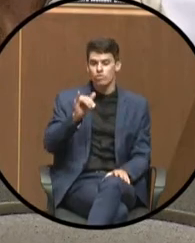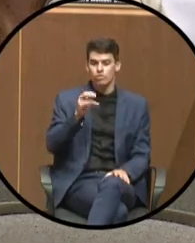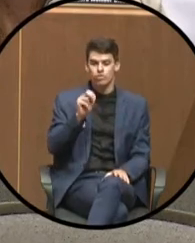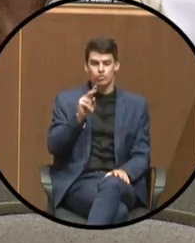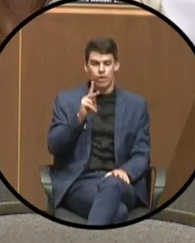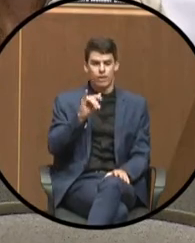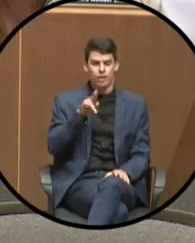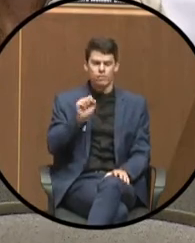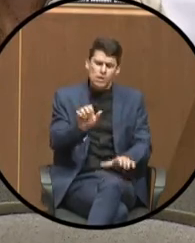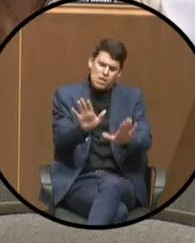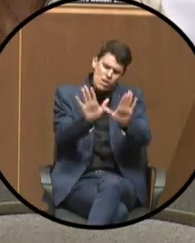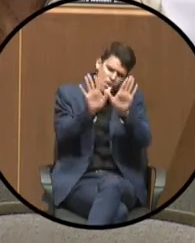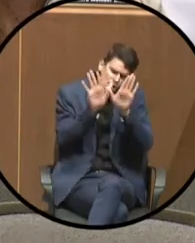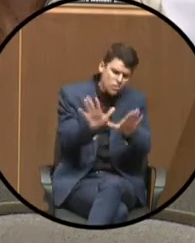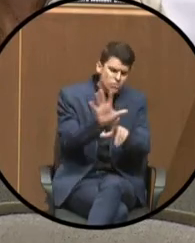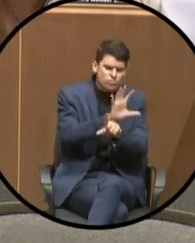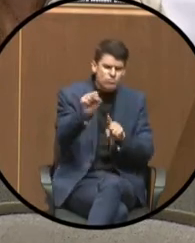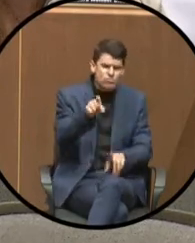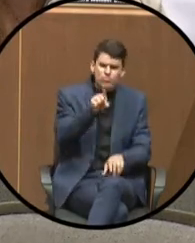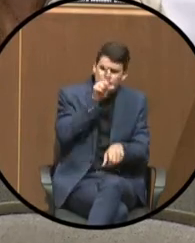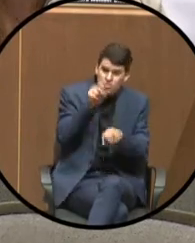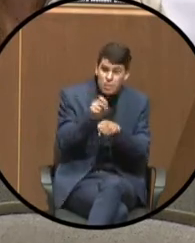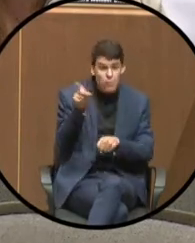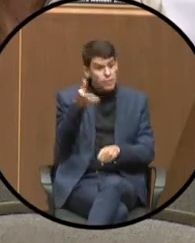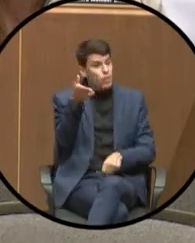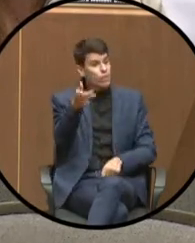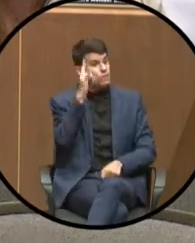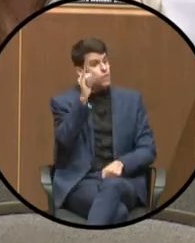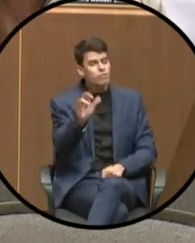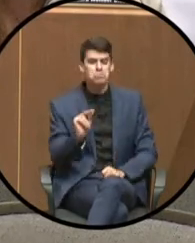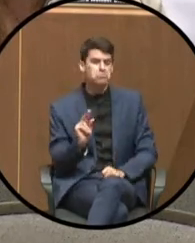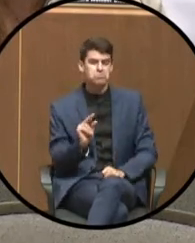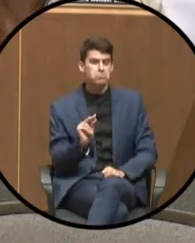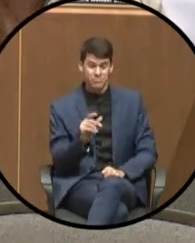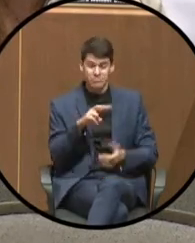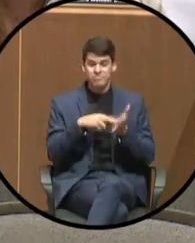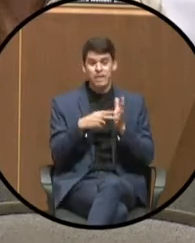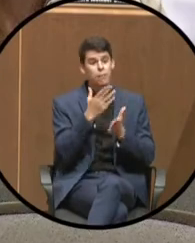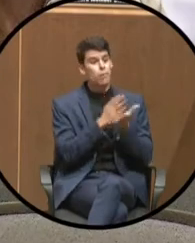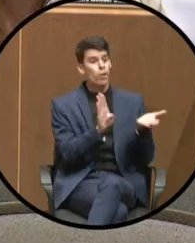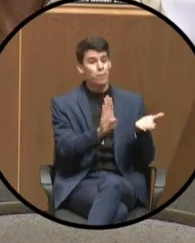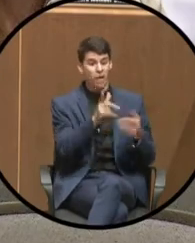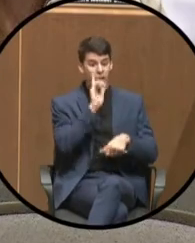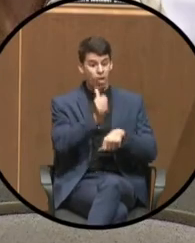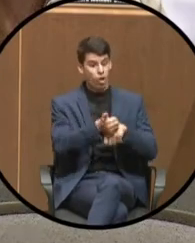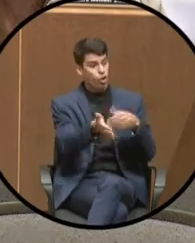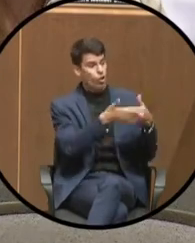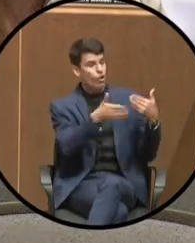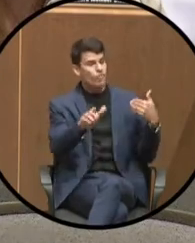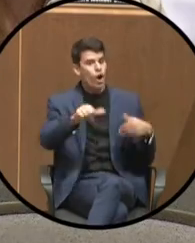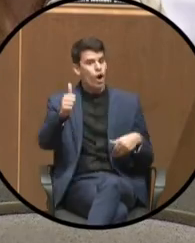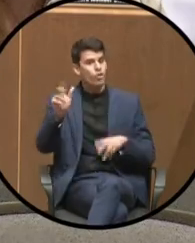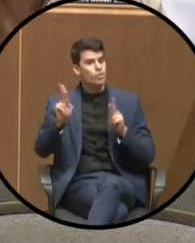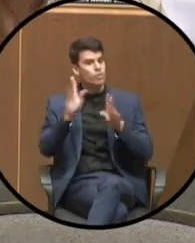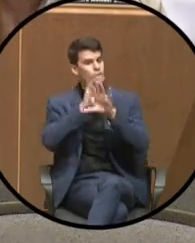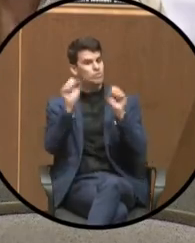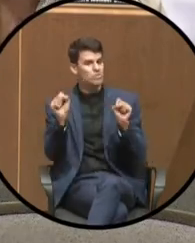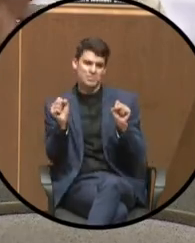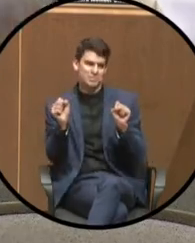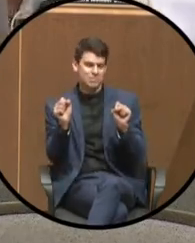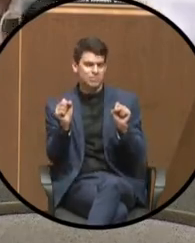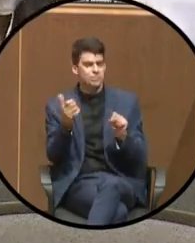been super awesome in her role, she will not be there forever, and therefore Part B should not be in place for unknown successors. Thank